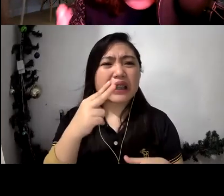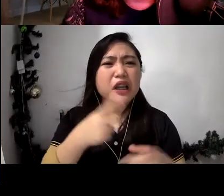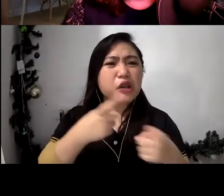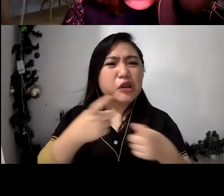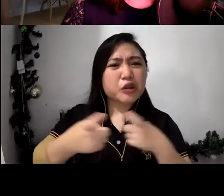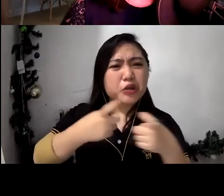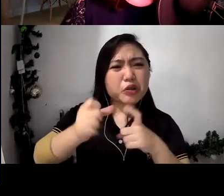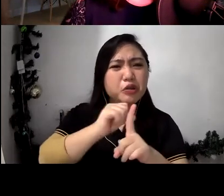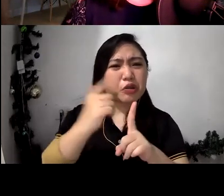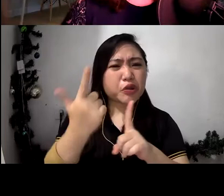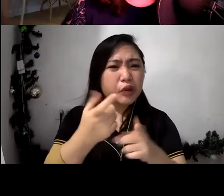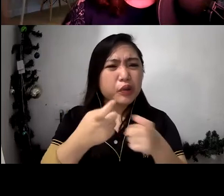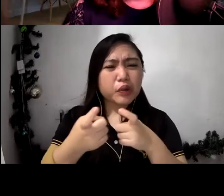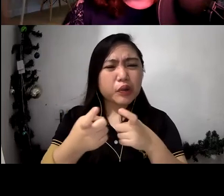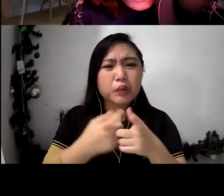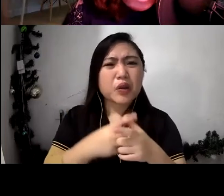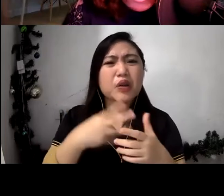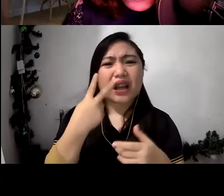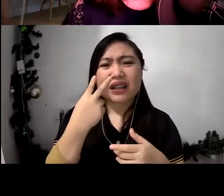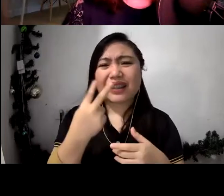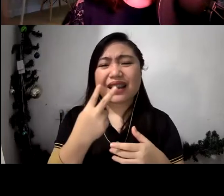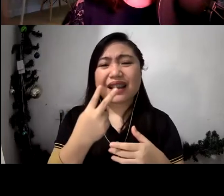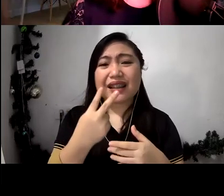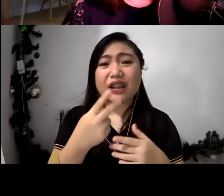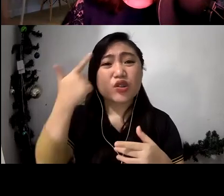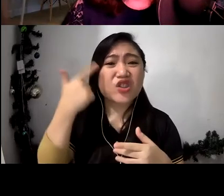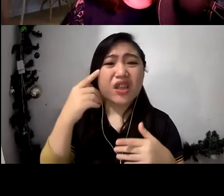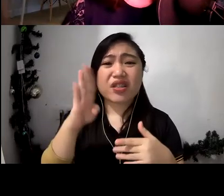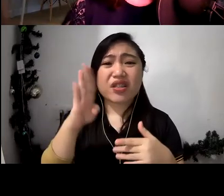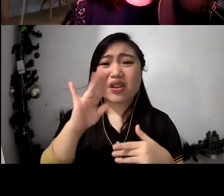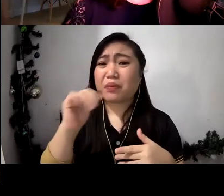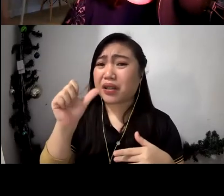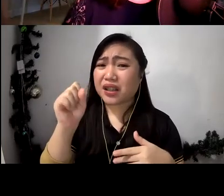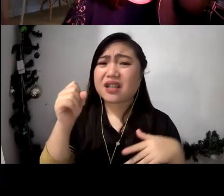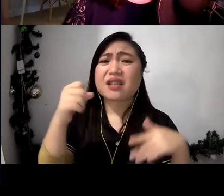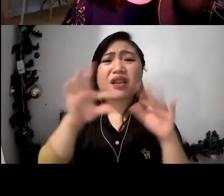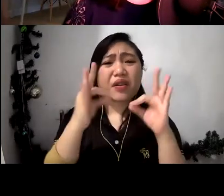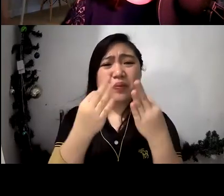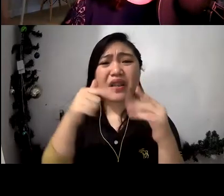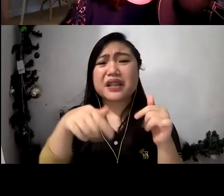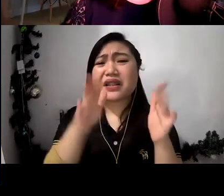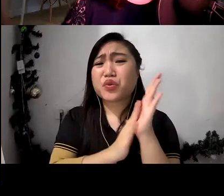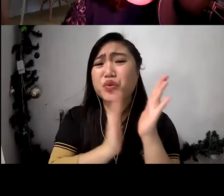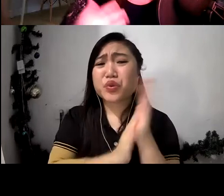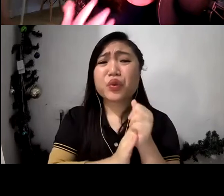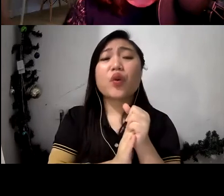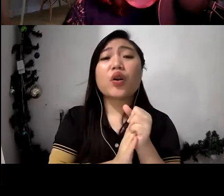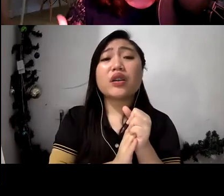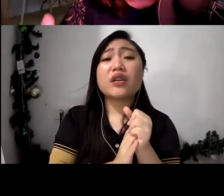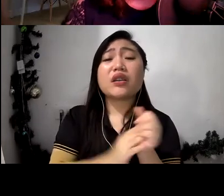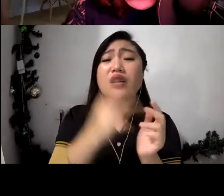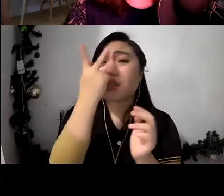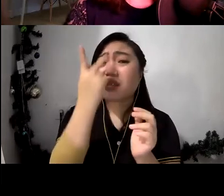in our family, no, we are perpetuating gender bias in the school, no, we are also perpetuating gender bias as